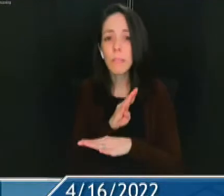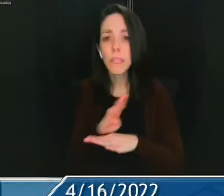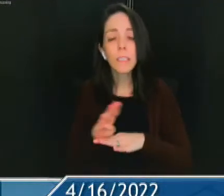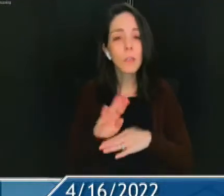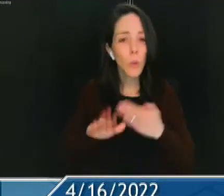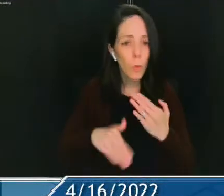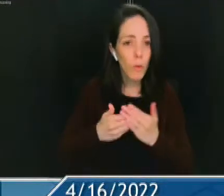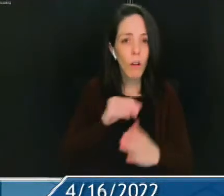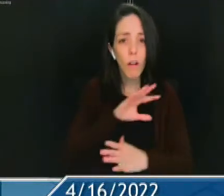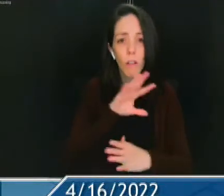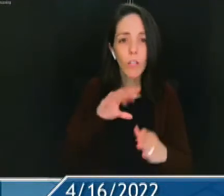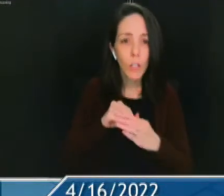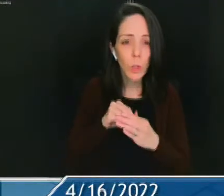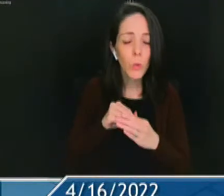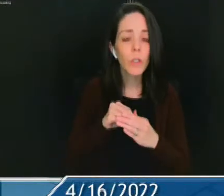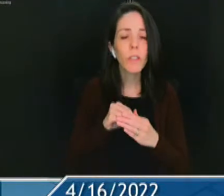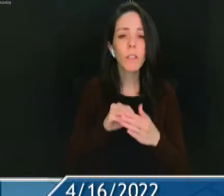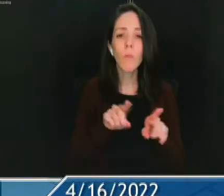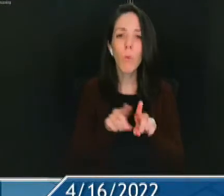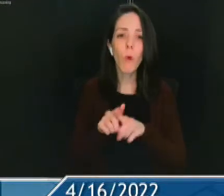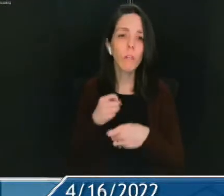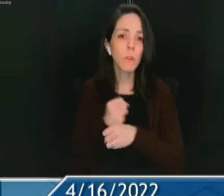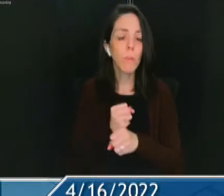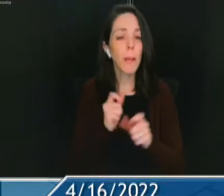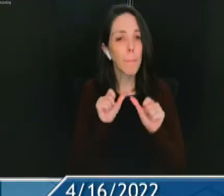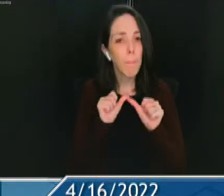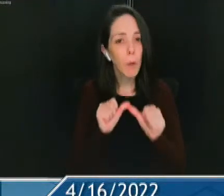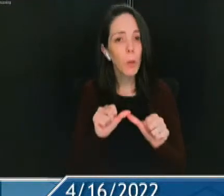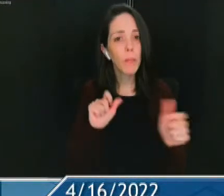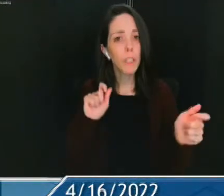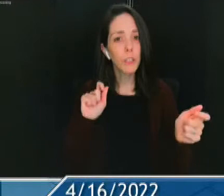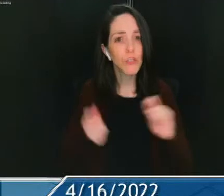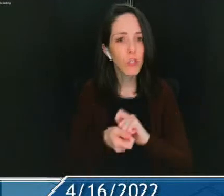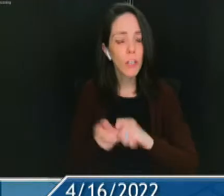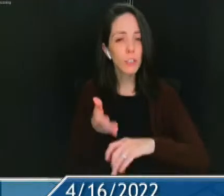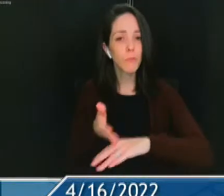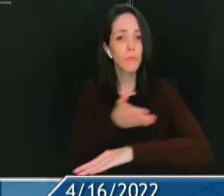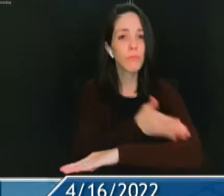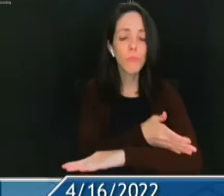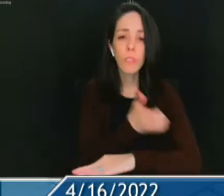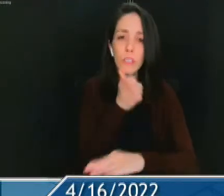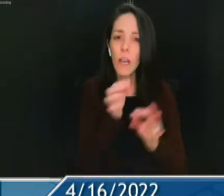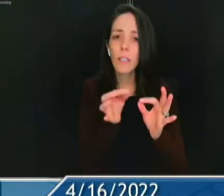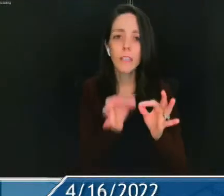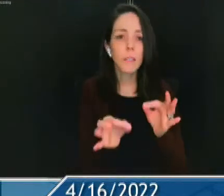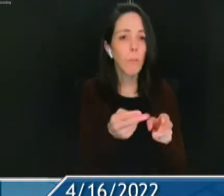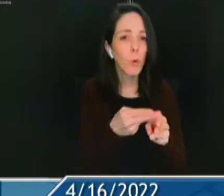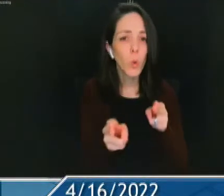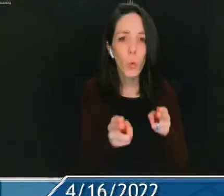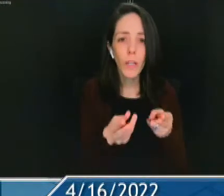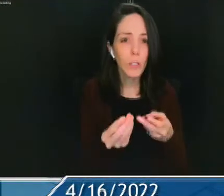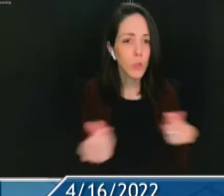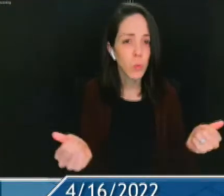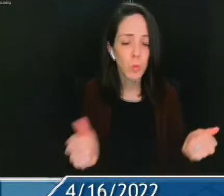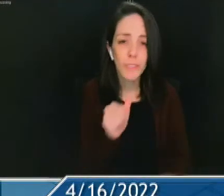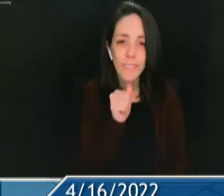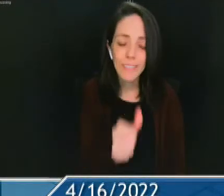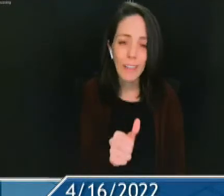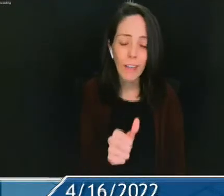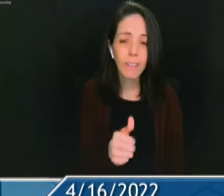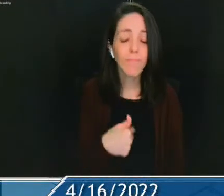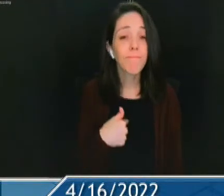make permanent gains in climate mitigation and resilience and not Band-Aid solutions. So I'm hopeful that even in this time of